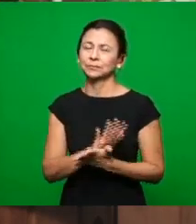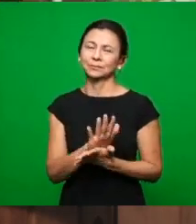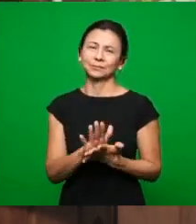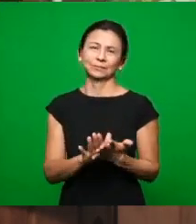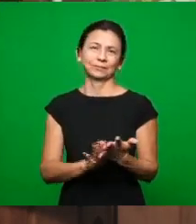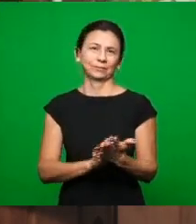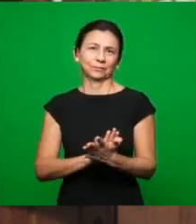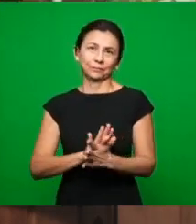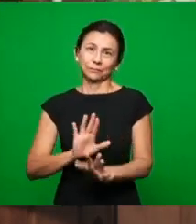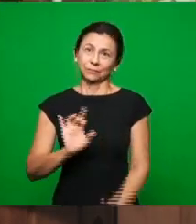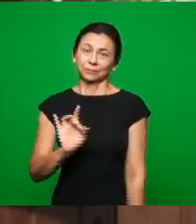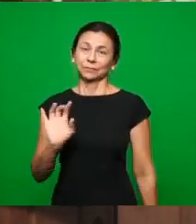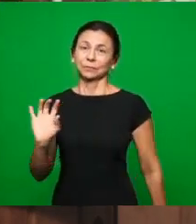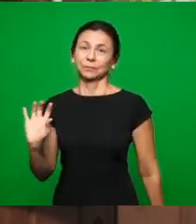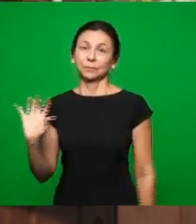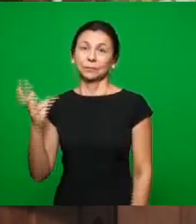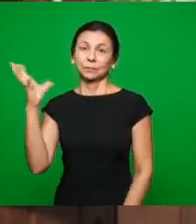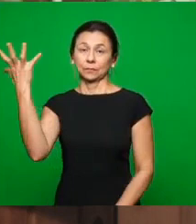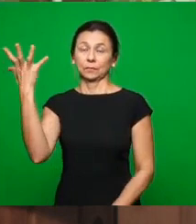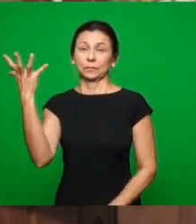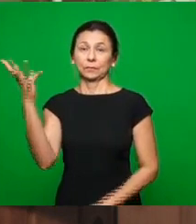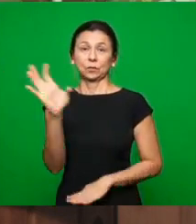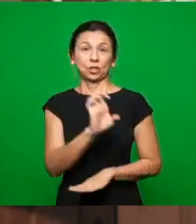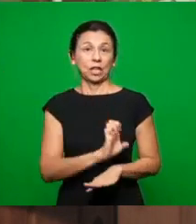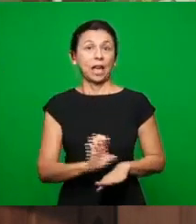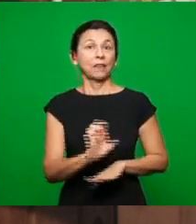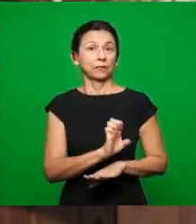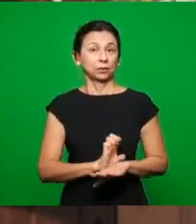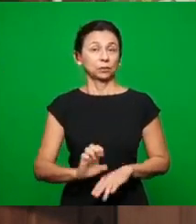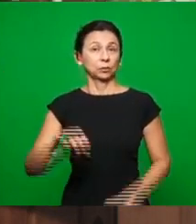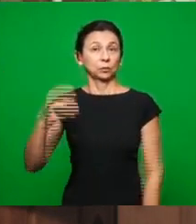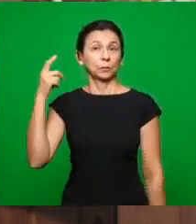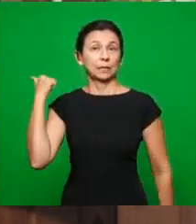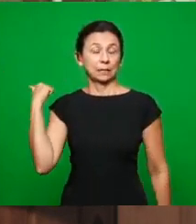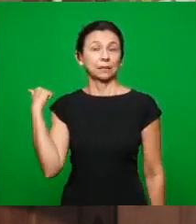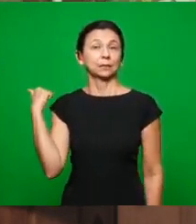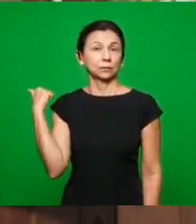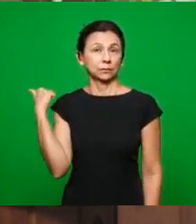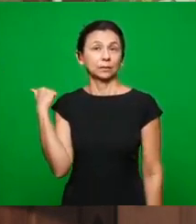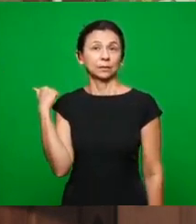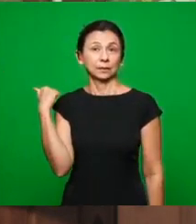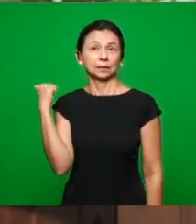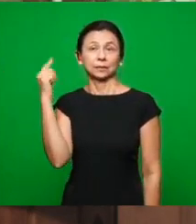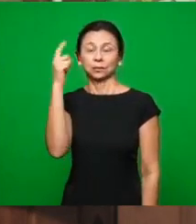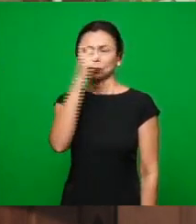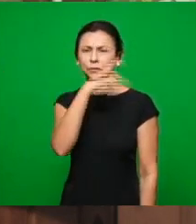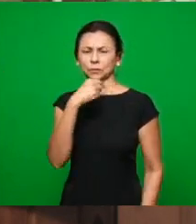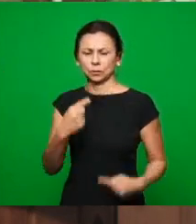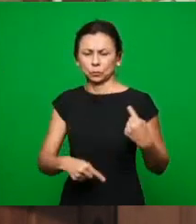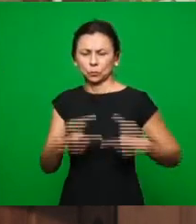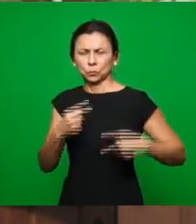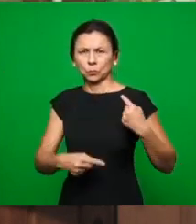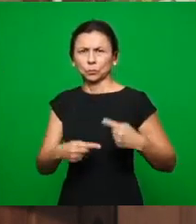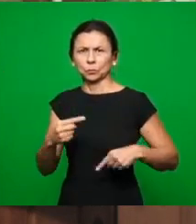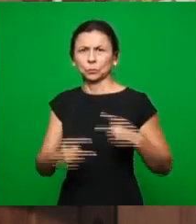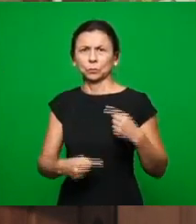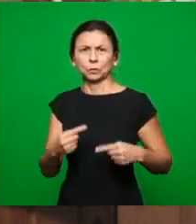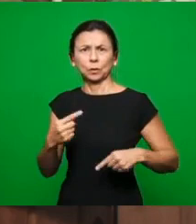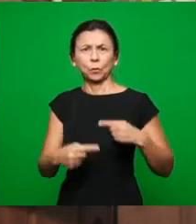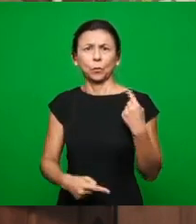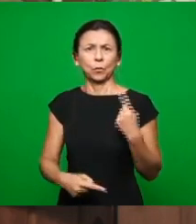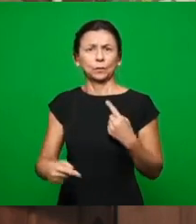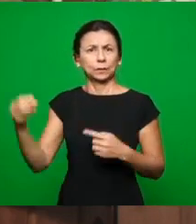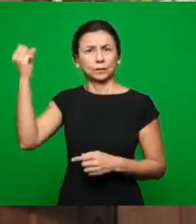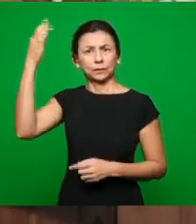changed. However, the events of the church of Ephesus, the fight against the revealed word, and